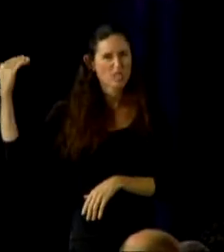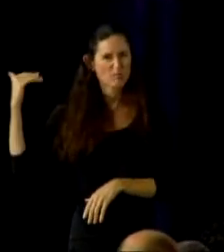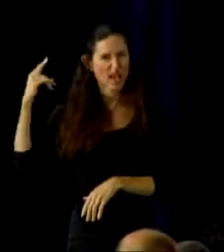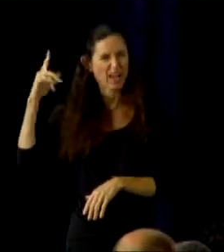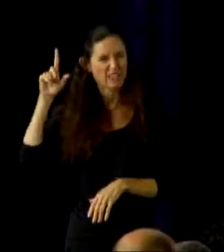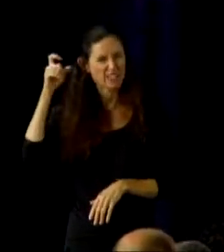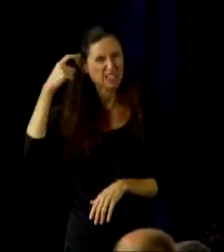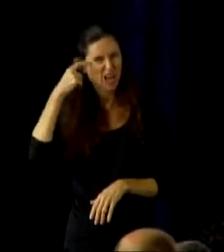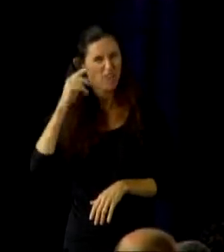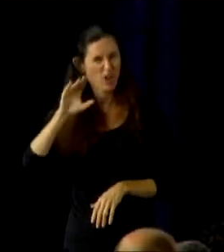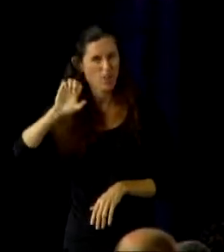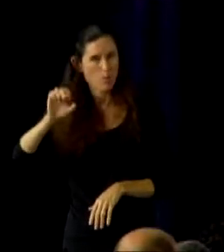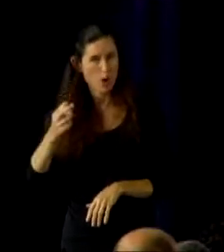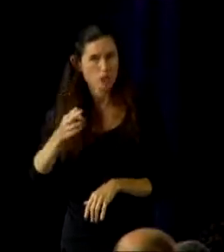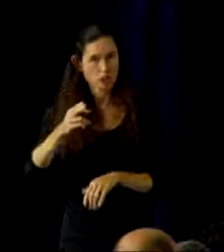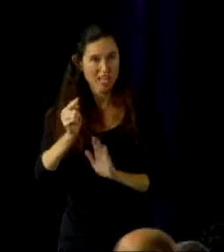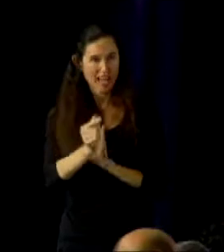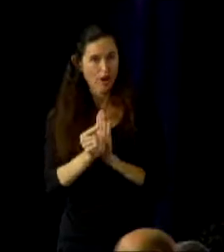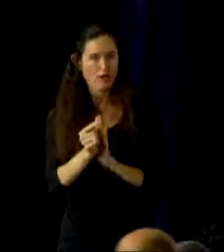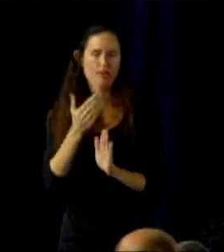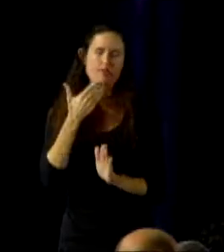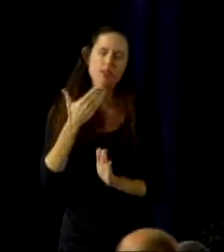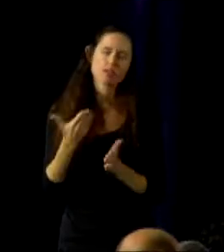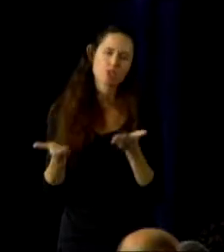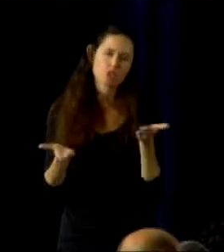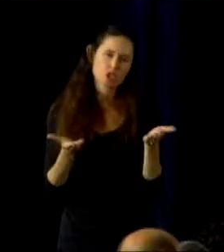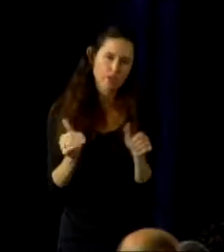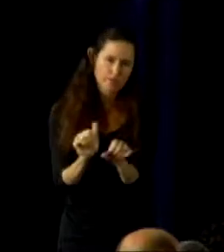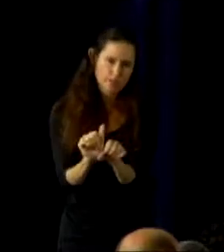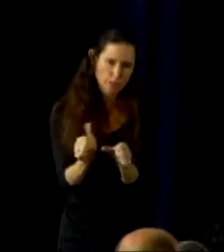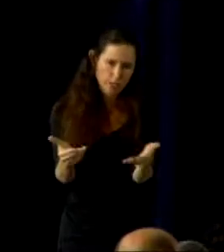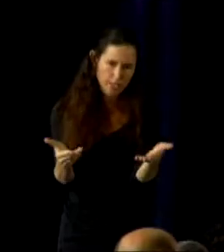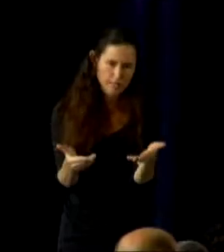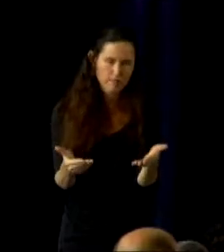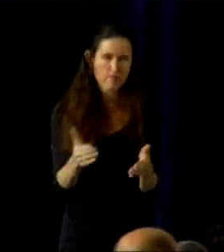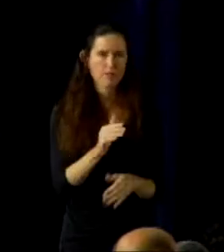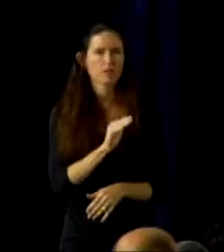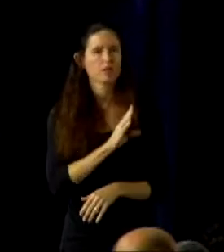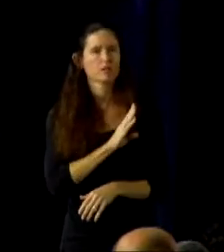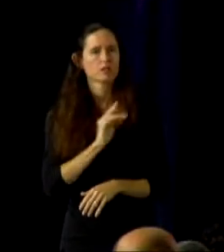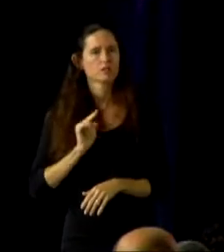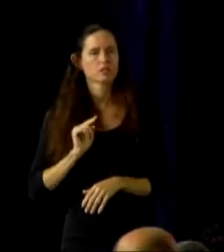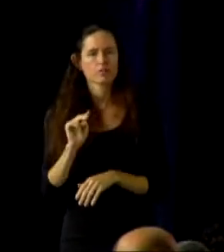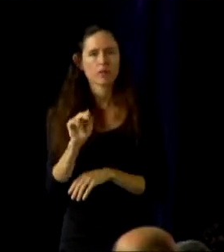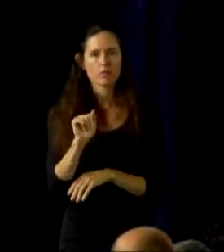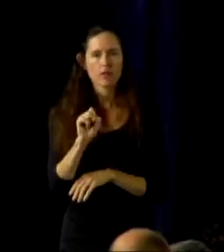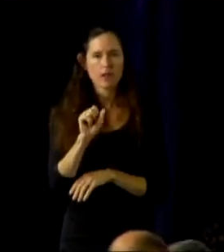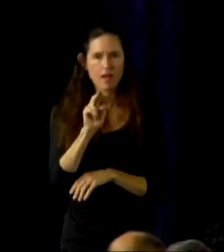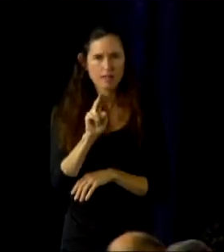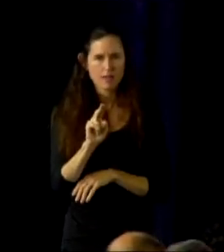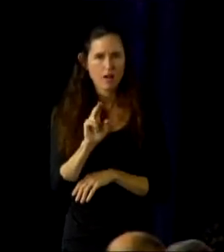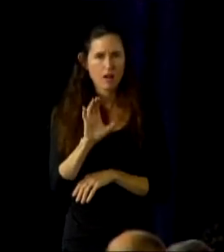era, correct? So Mac, thank you for your service. Trustee Laura DiBella from Nassau County.